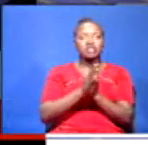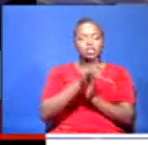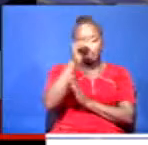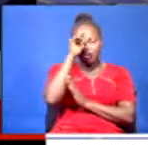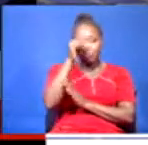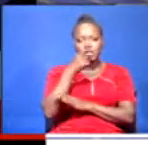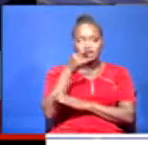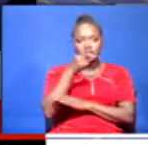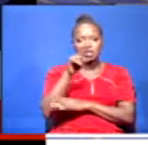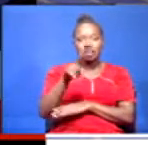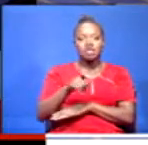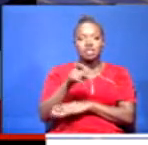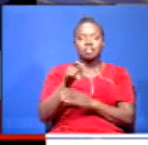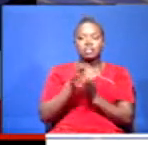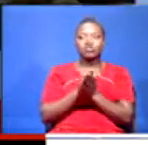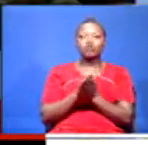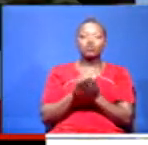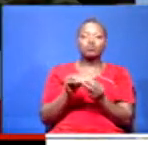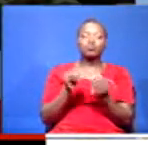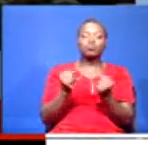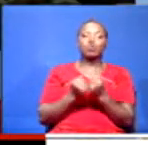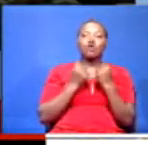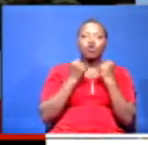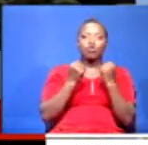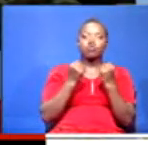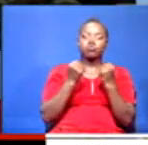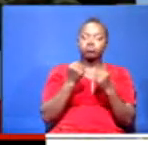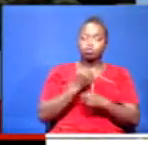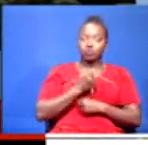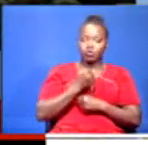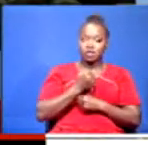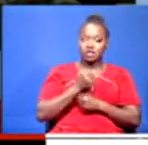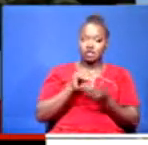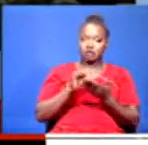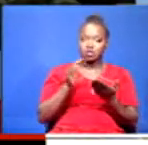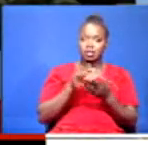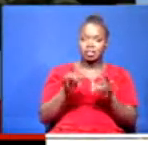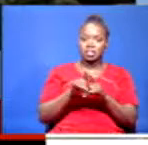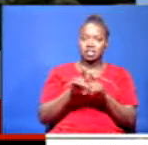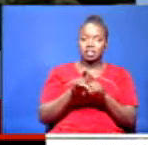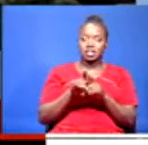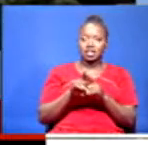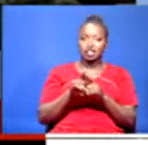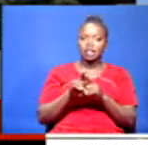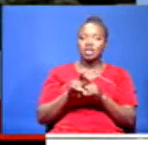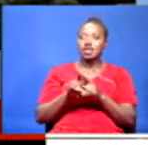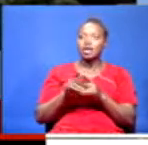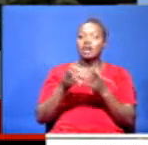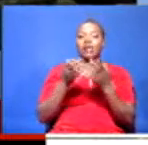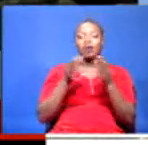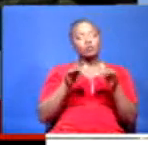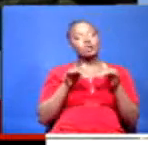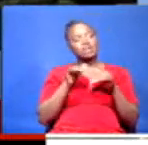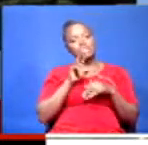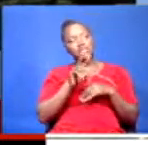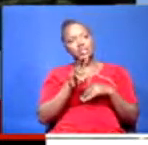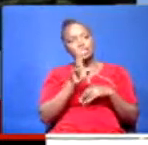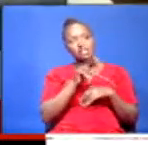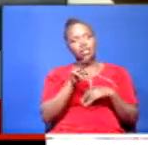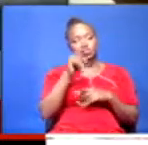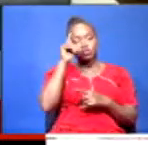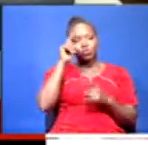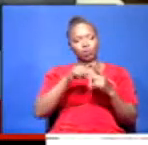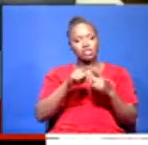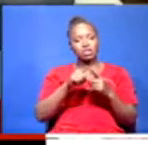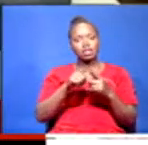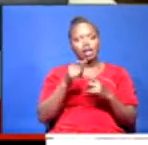is a need to instill more confidence in major investors who are still deploying a wait-and-see attitude towards the long-term